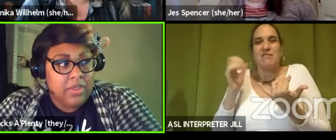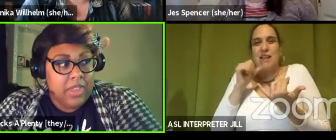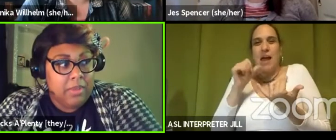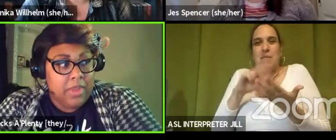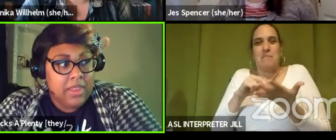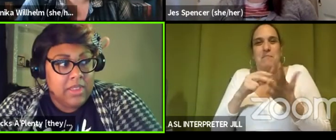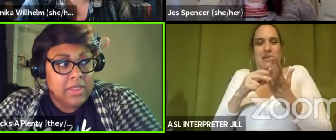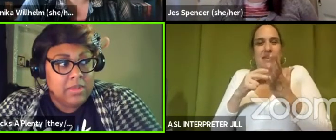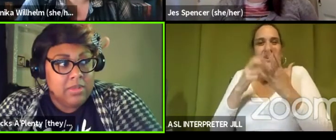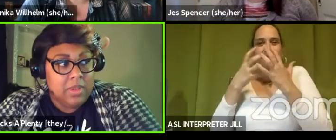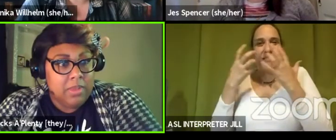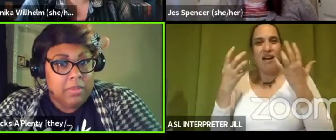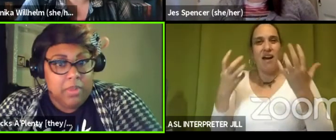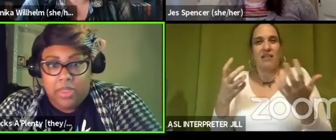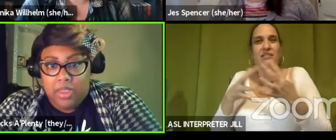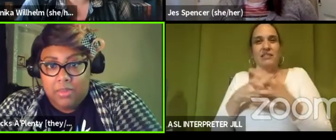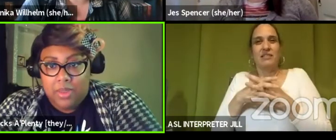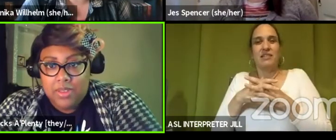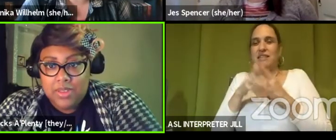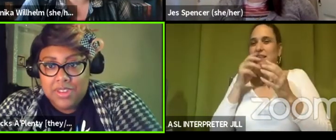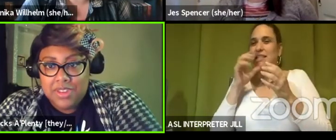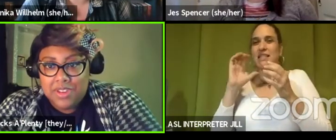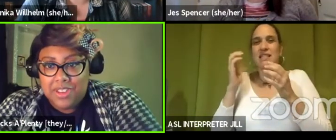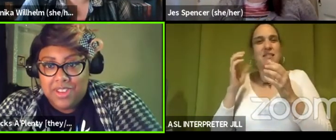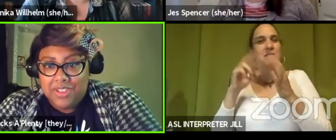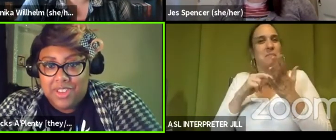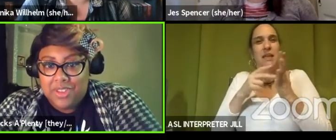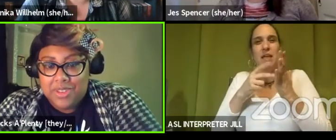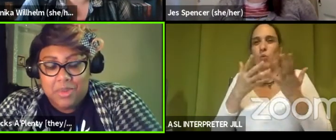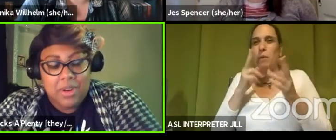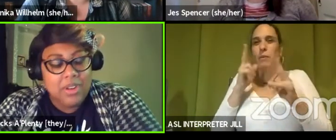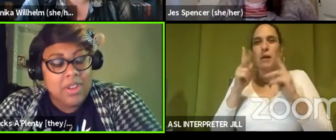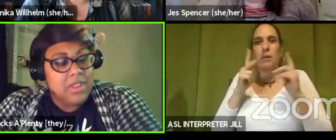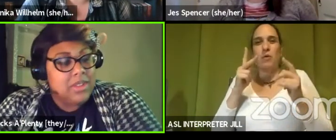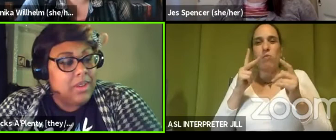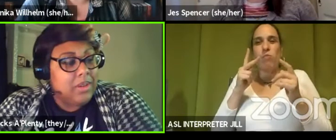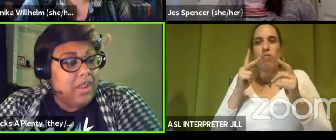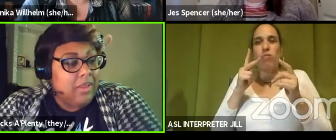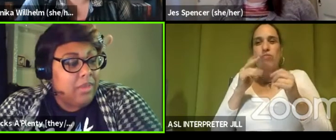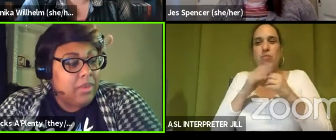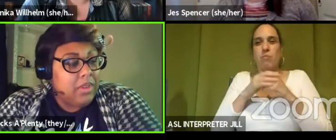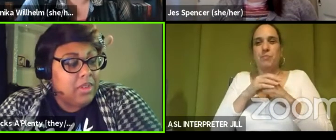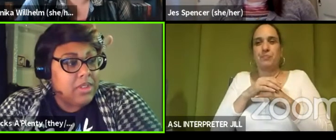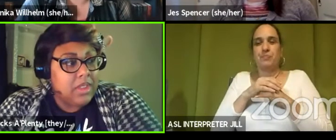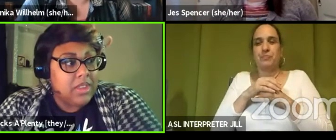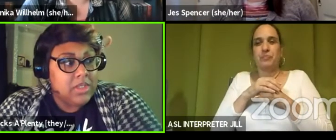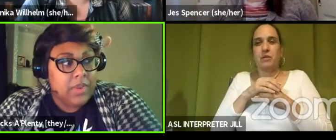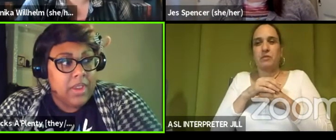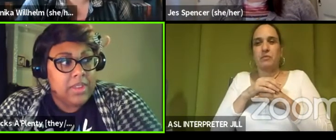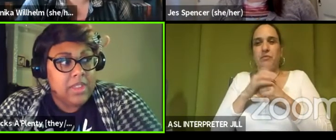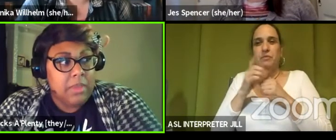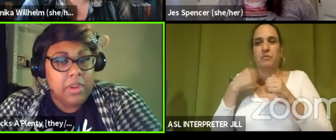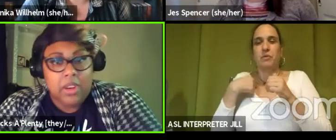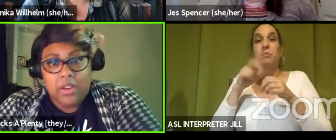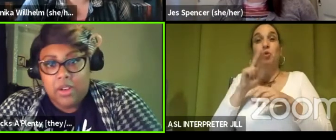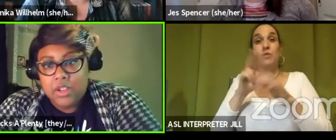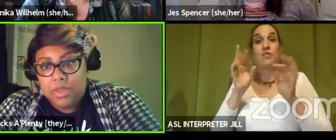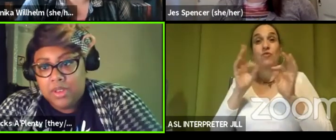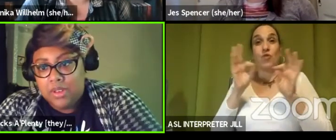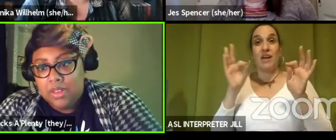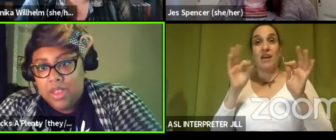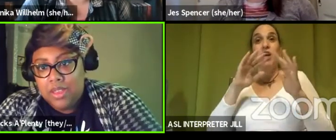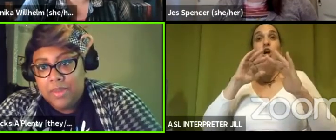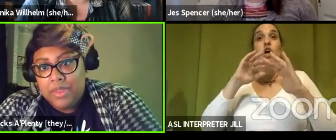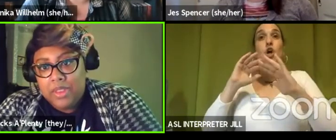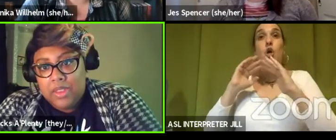because I don't think it means what people think it means, like when they use the word. So we've been using this phrase community